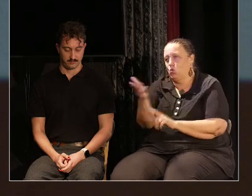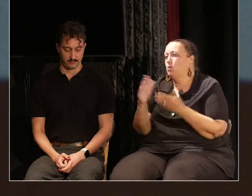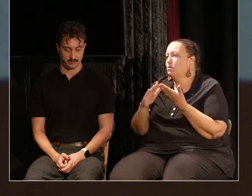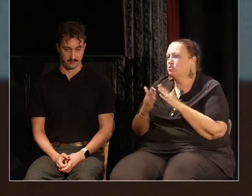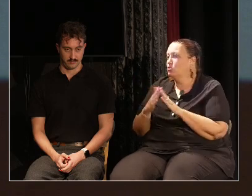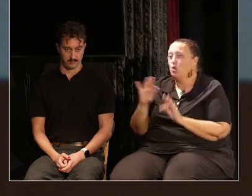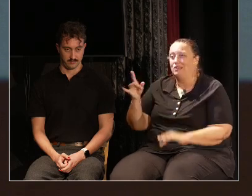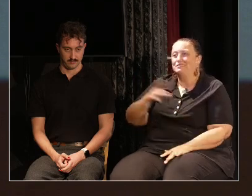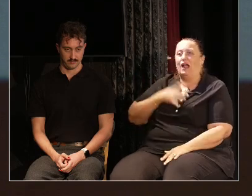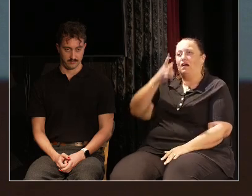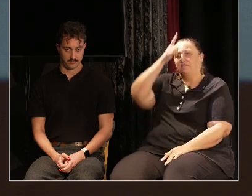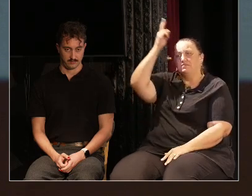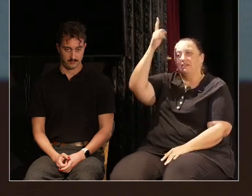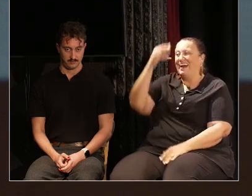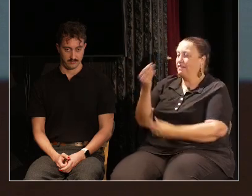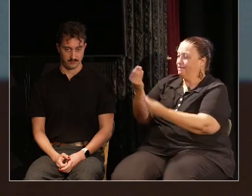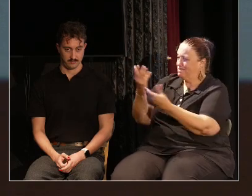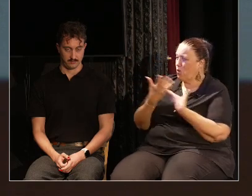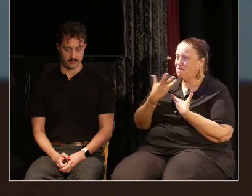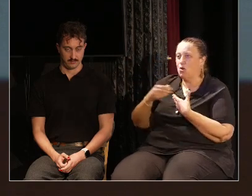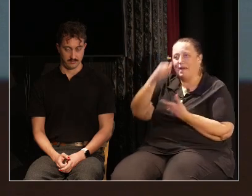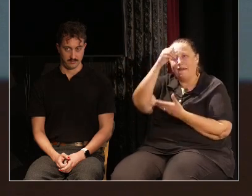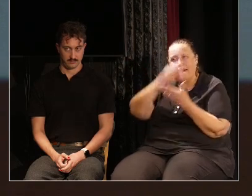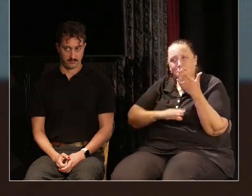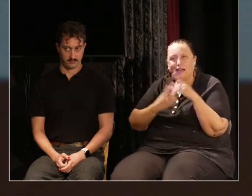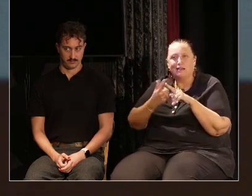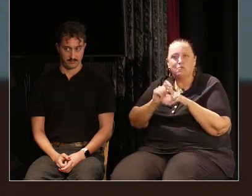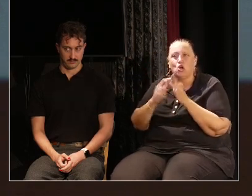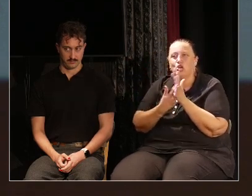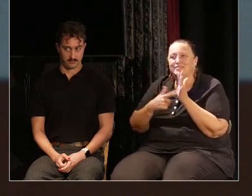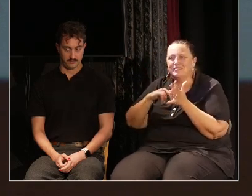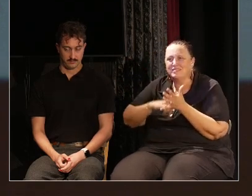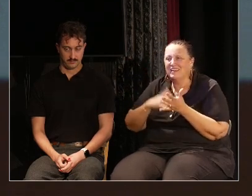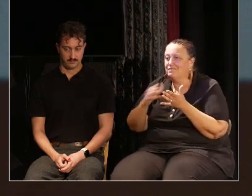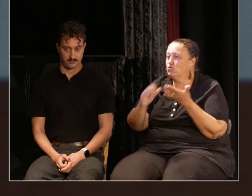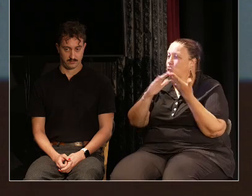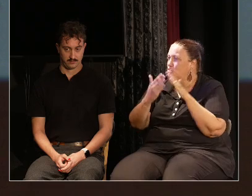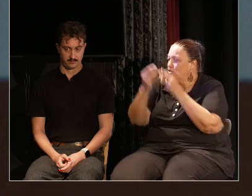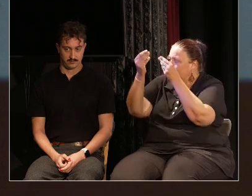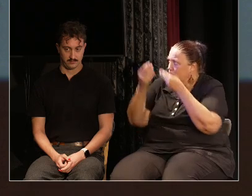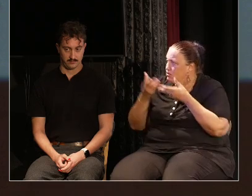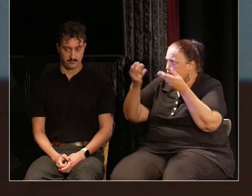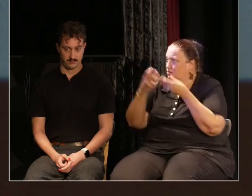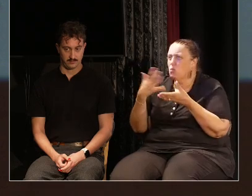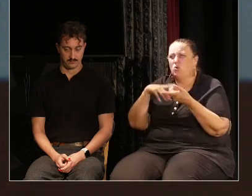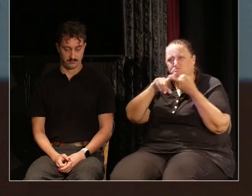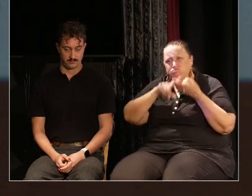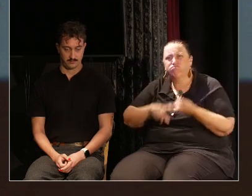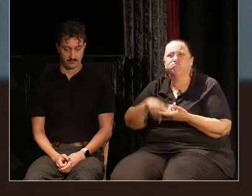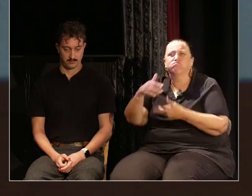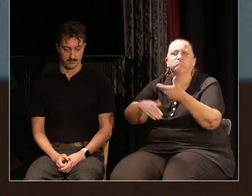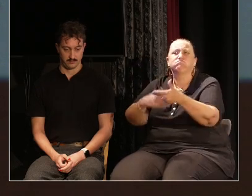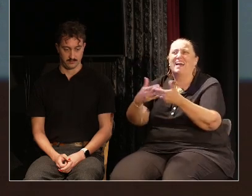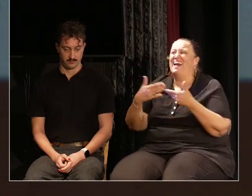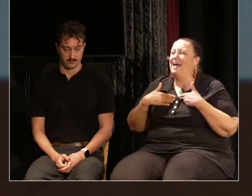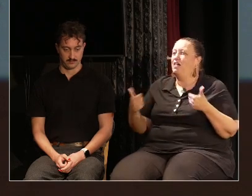been informed by experts, it's been informed by community. We will continue to work in that way because we know that health is